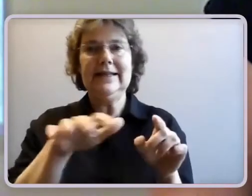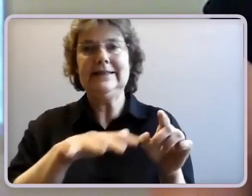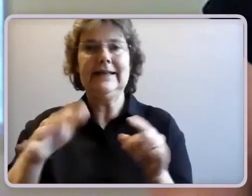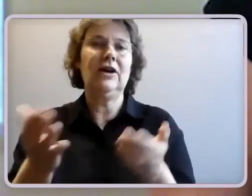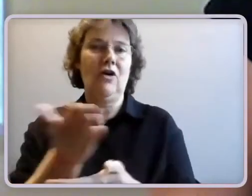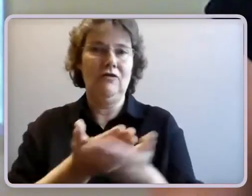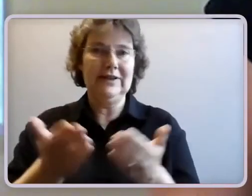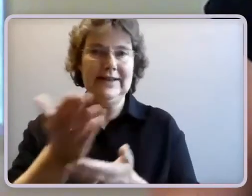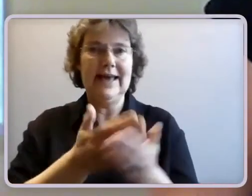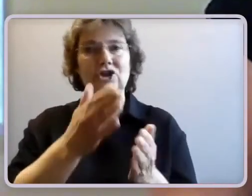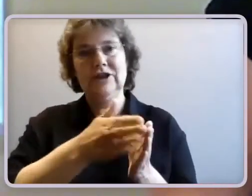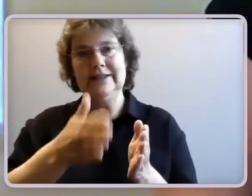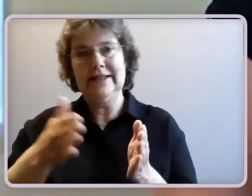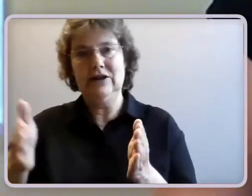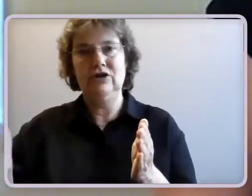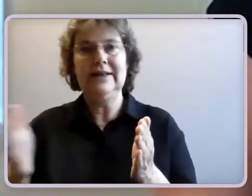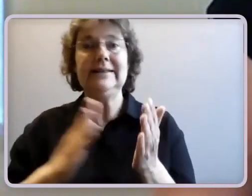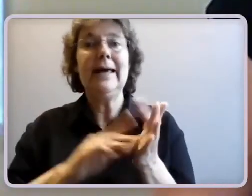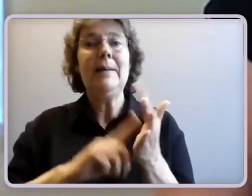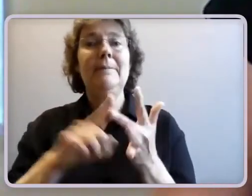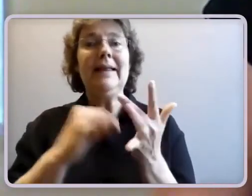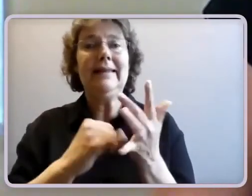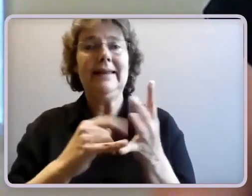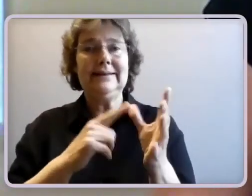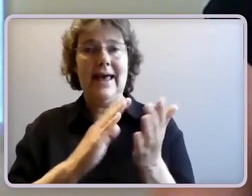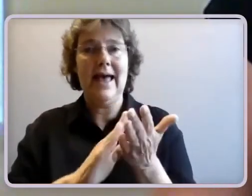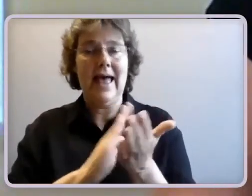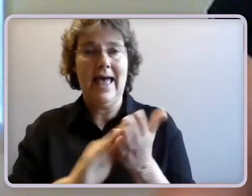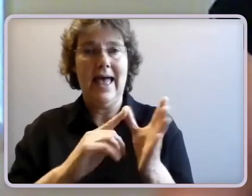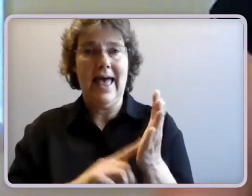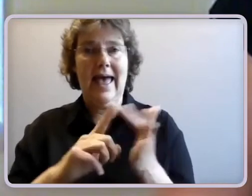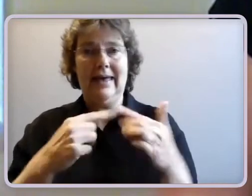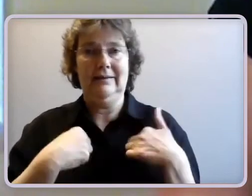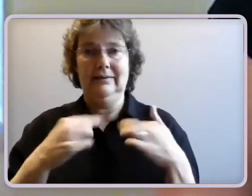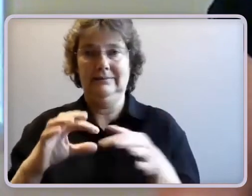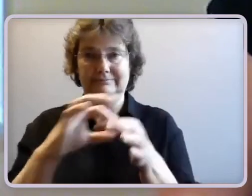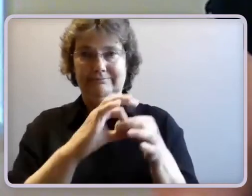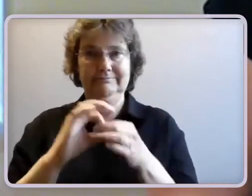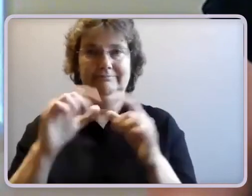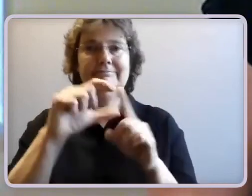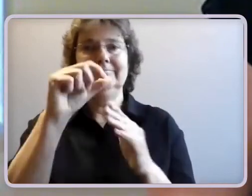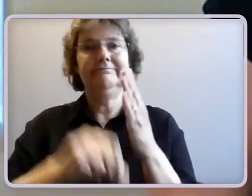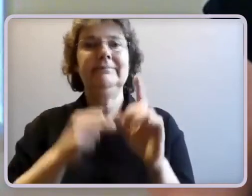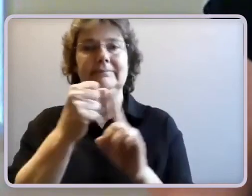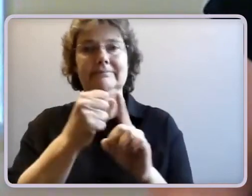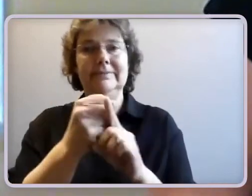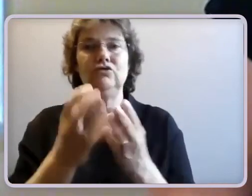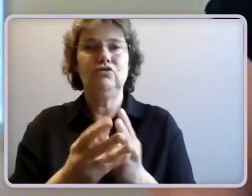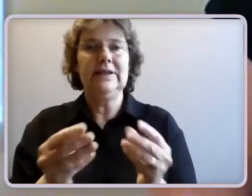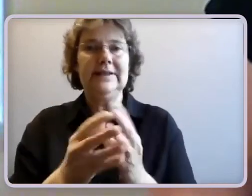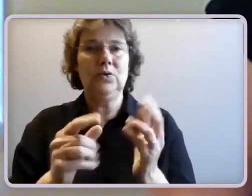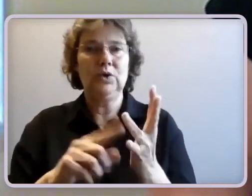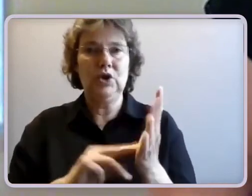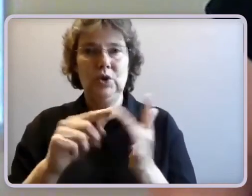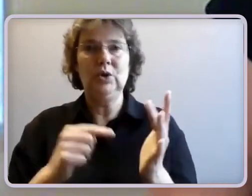My name is Melissa Hale and I'm the coordinator of the Disability Advocacy Resource Unit. Before I begin, I would